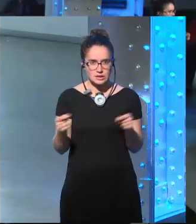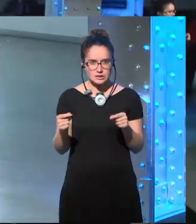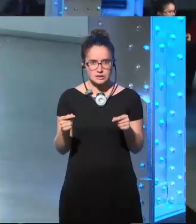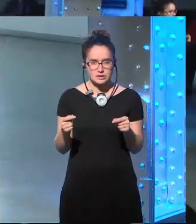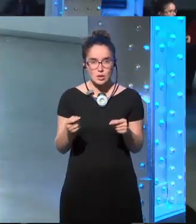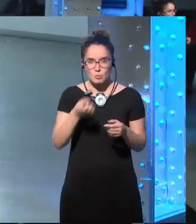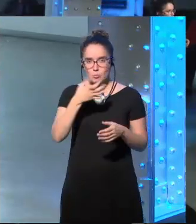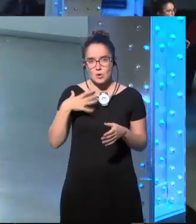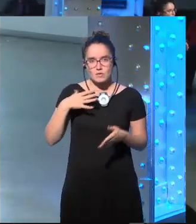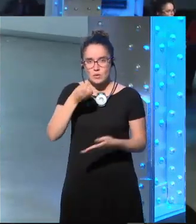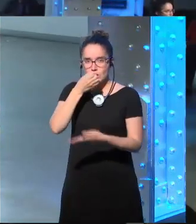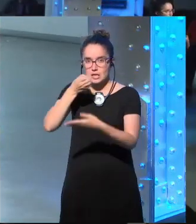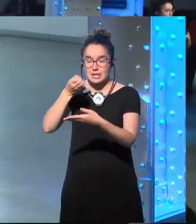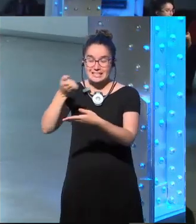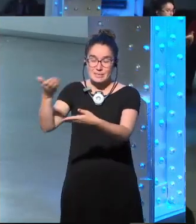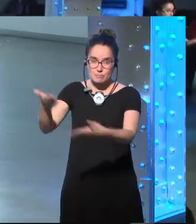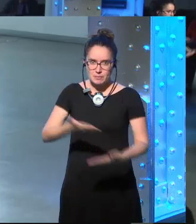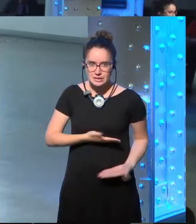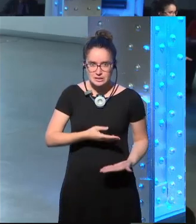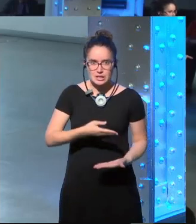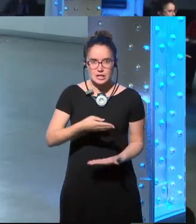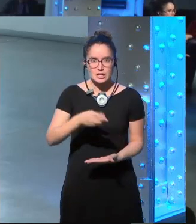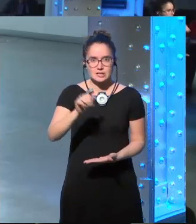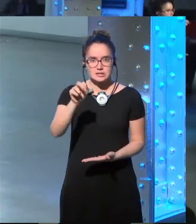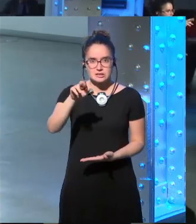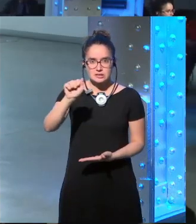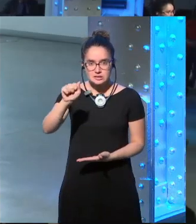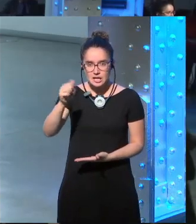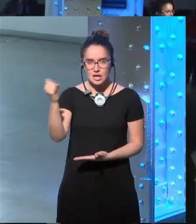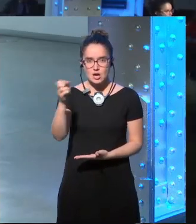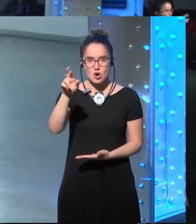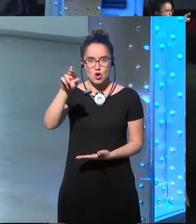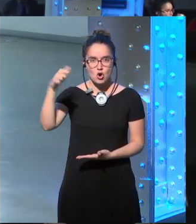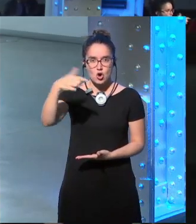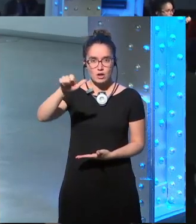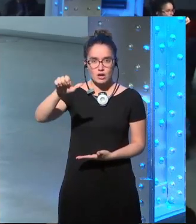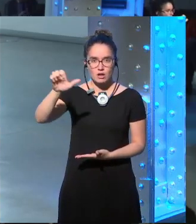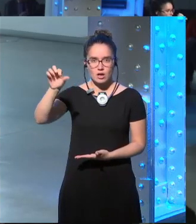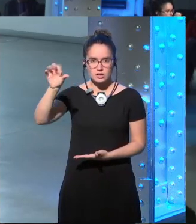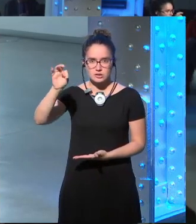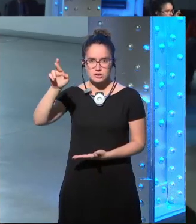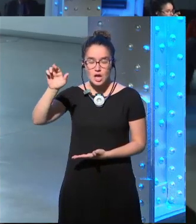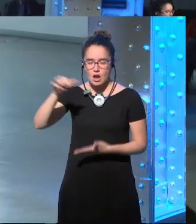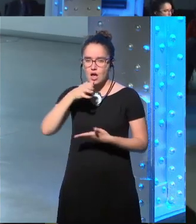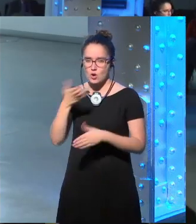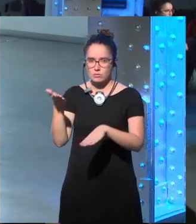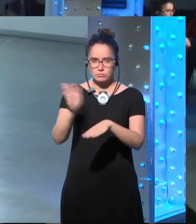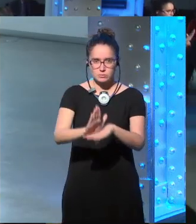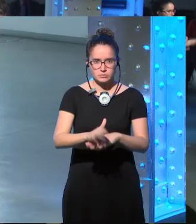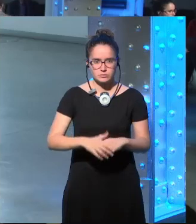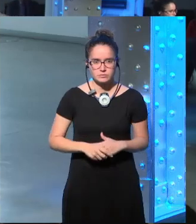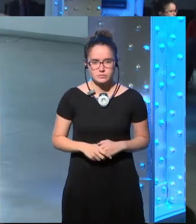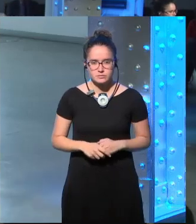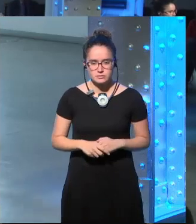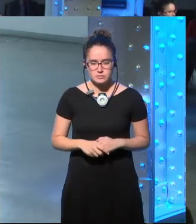We're going to start the debate. Please, Pere, Sara, Jorge, and Este. I will introduce them in a